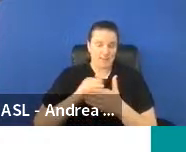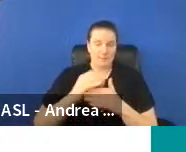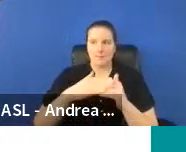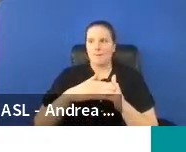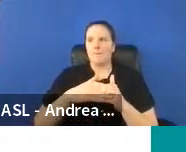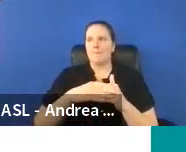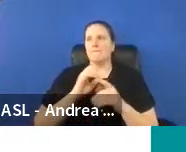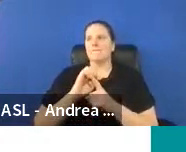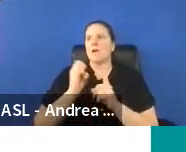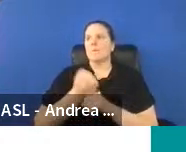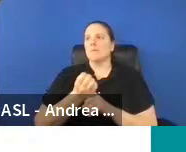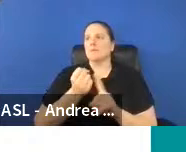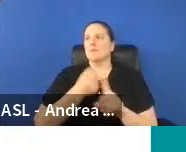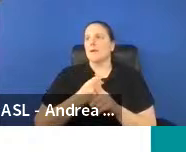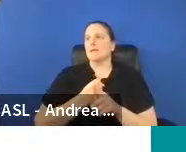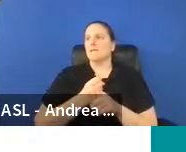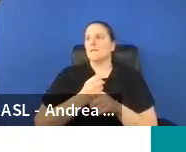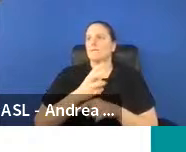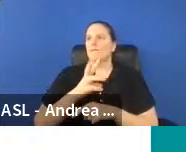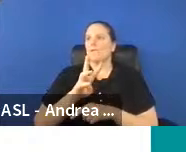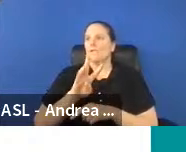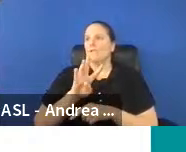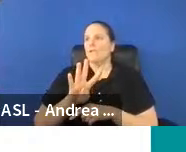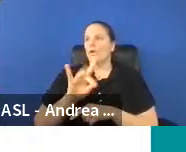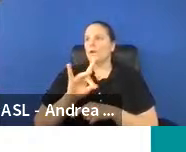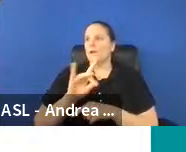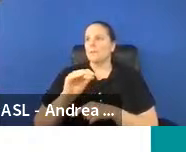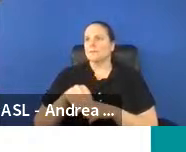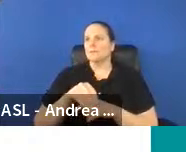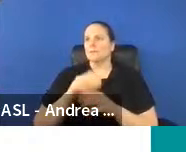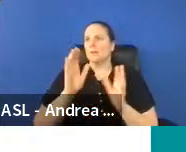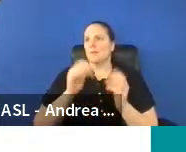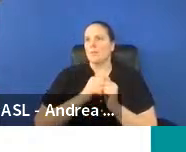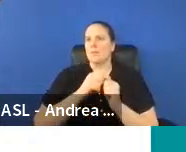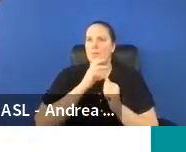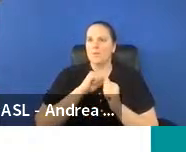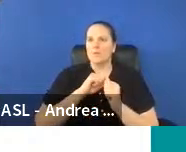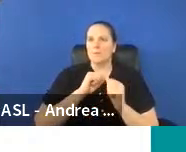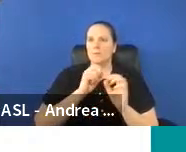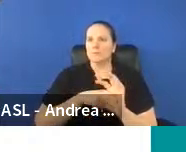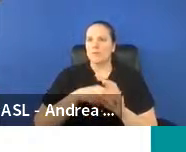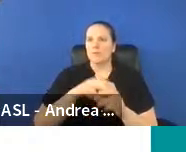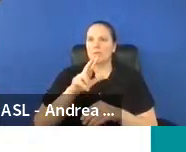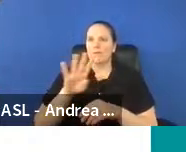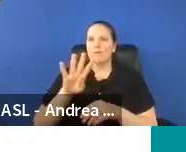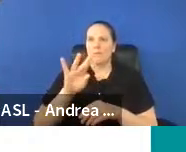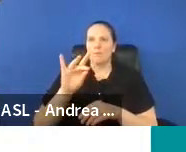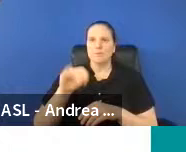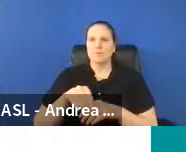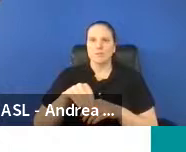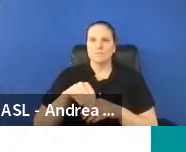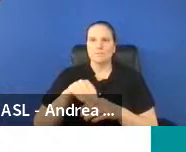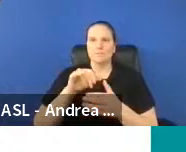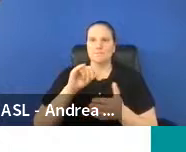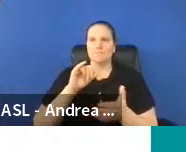environmental impacts at 48%, which was compared to older participants at 34%. So that's something